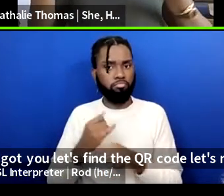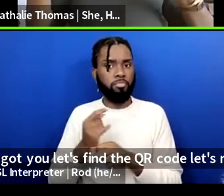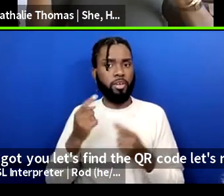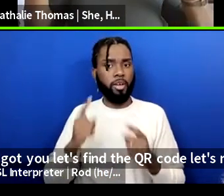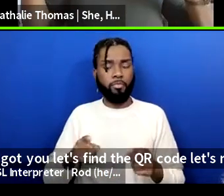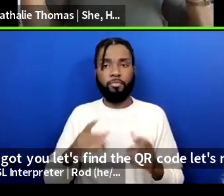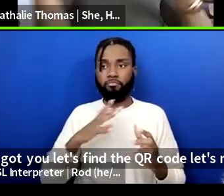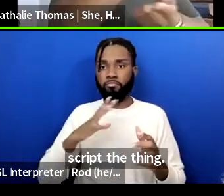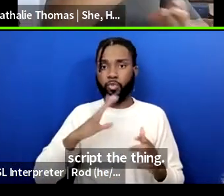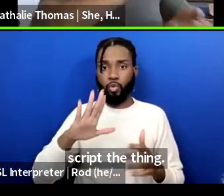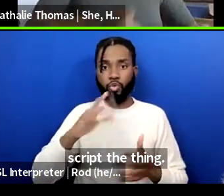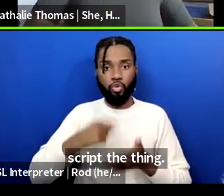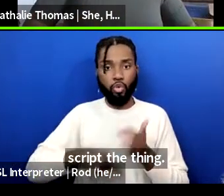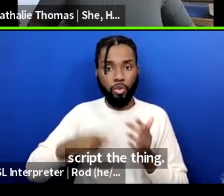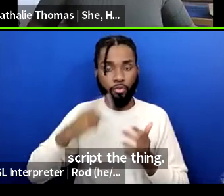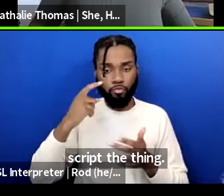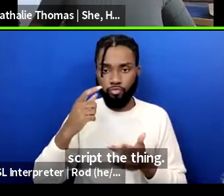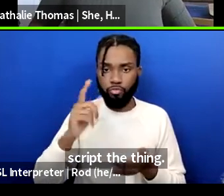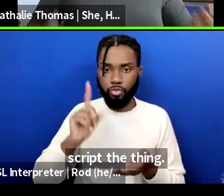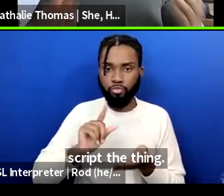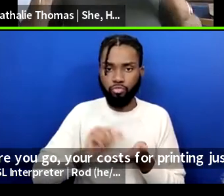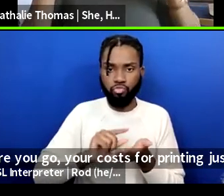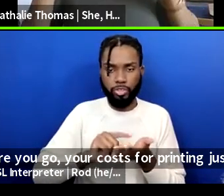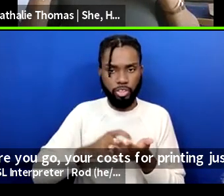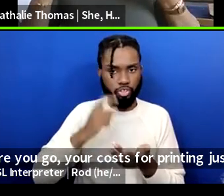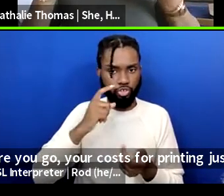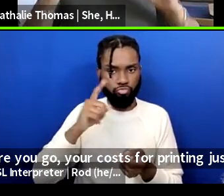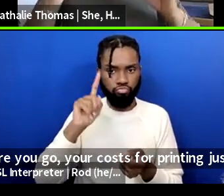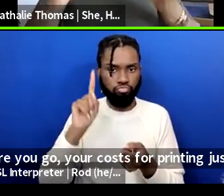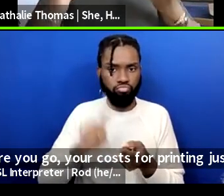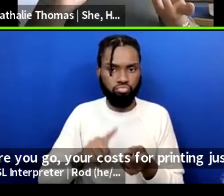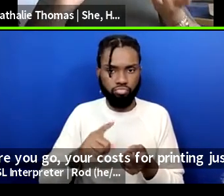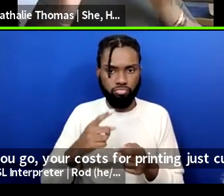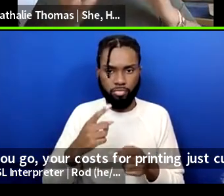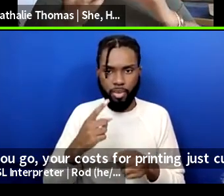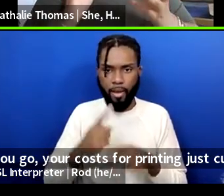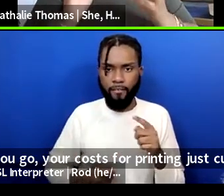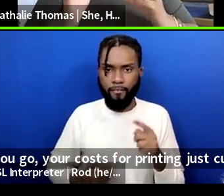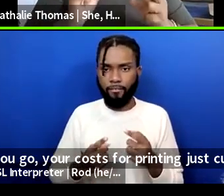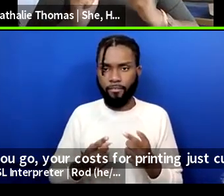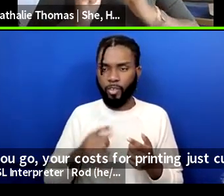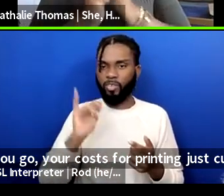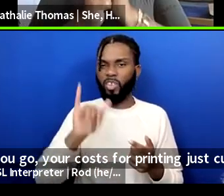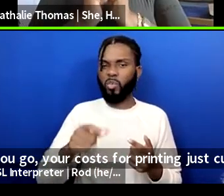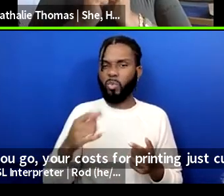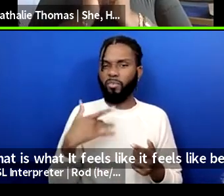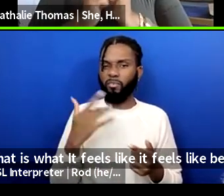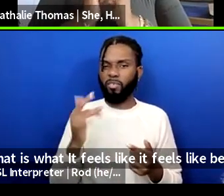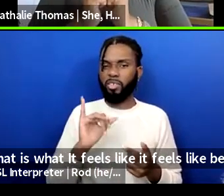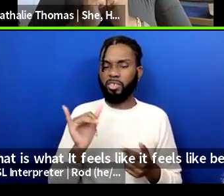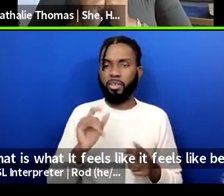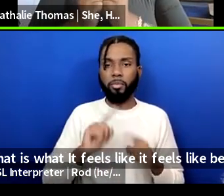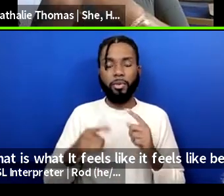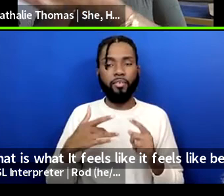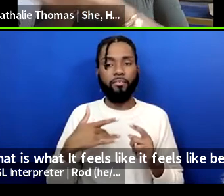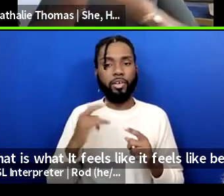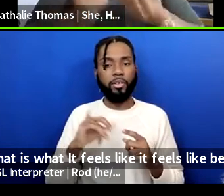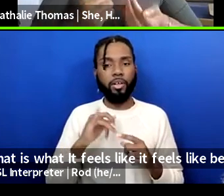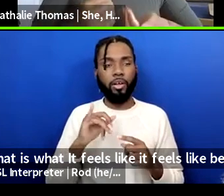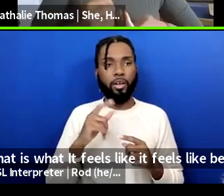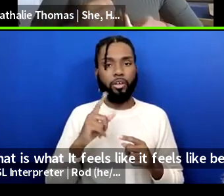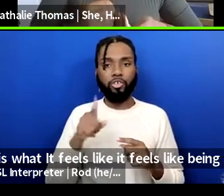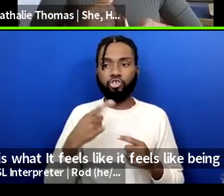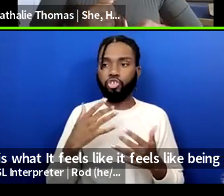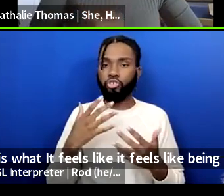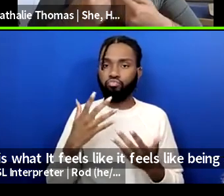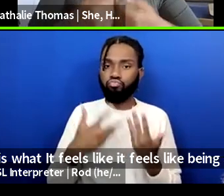cost for printing just cut in half. That is what it feels like. It feels like being able to rumble and to be